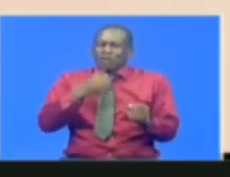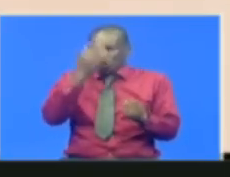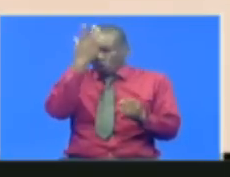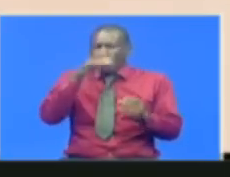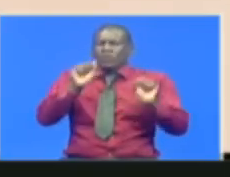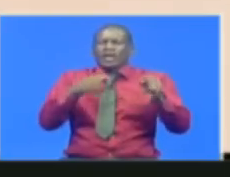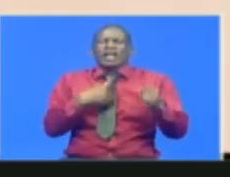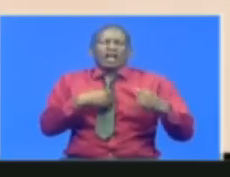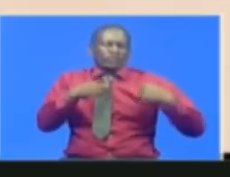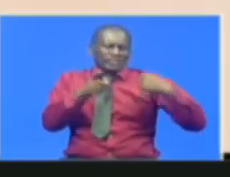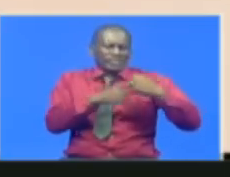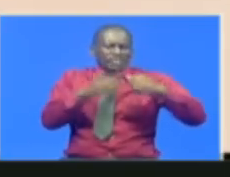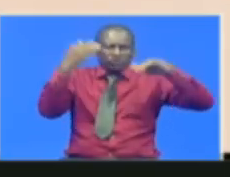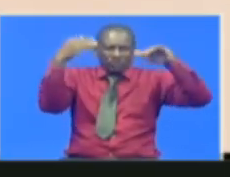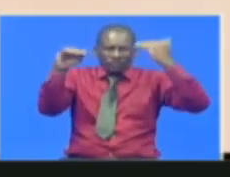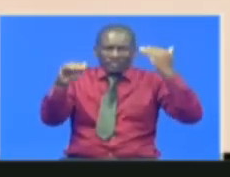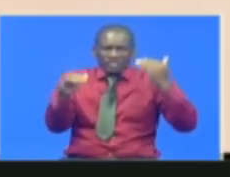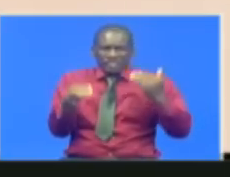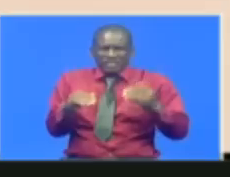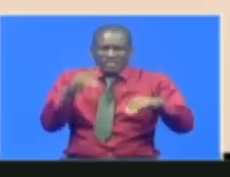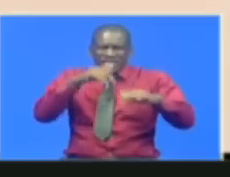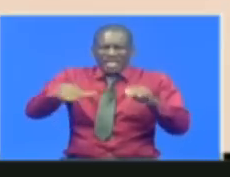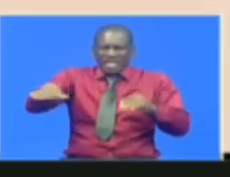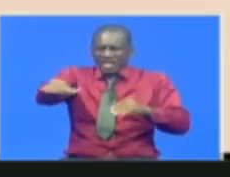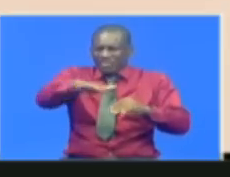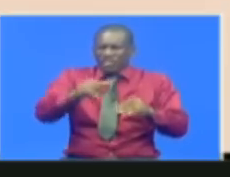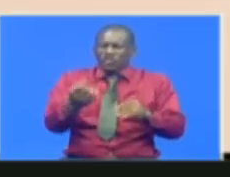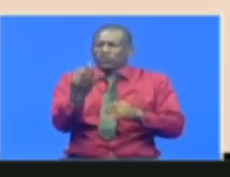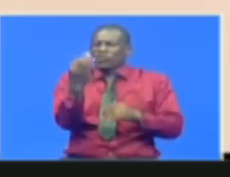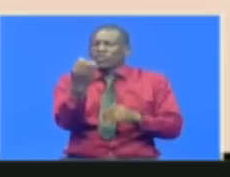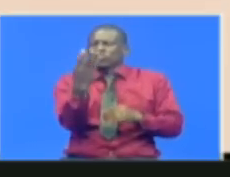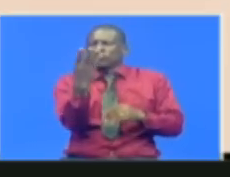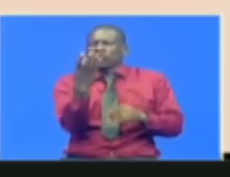six universities in an area of 30